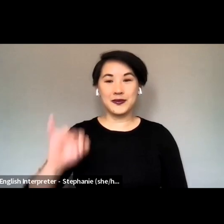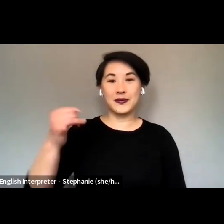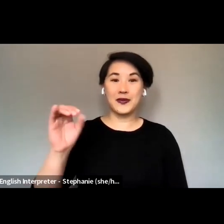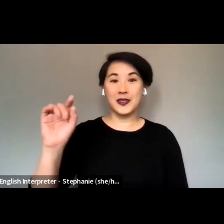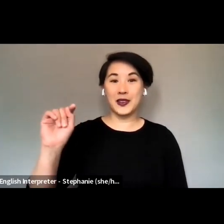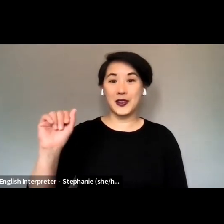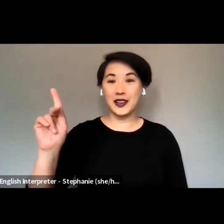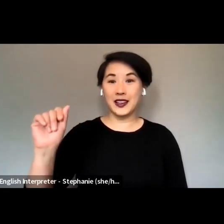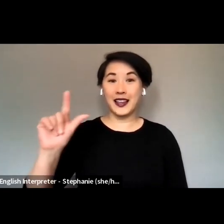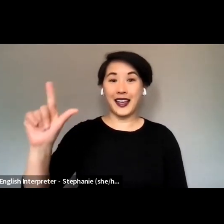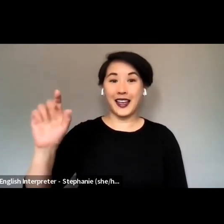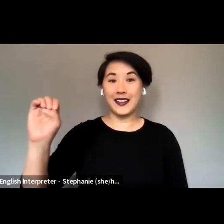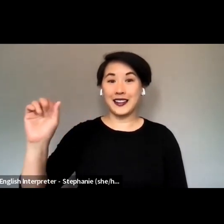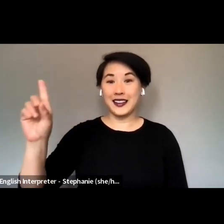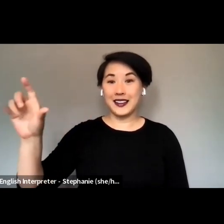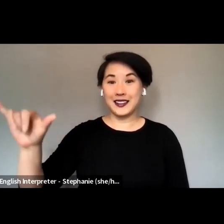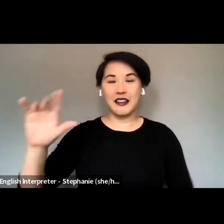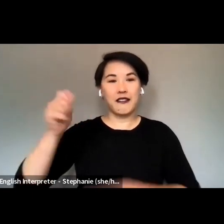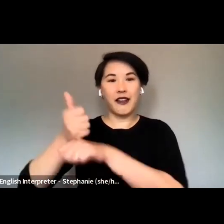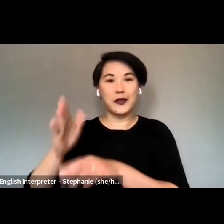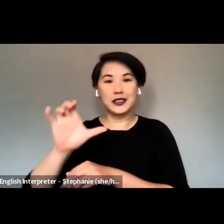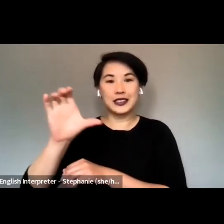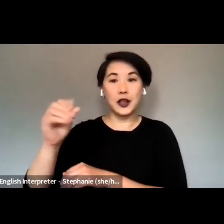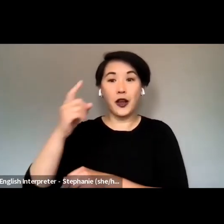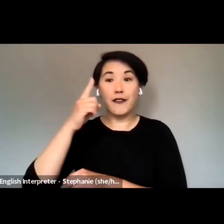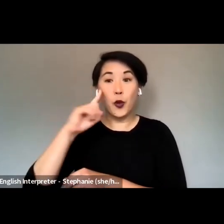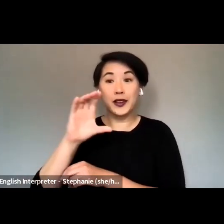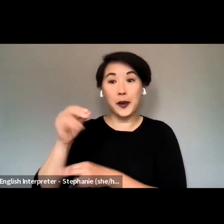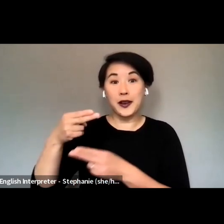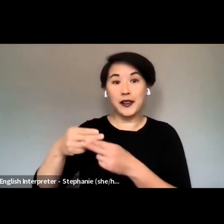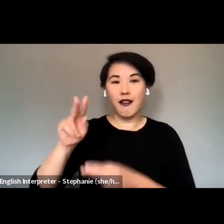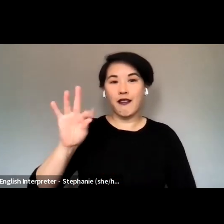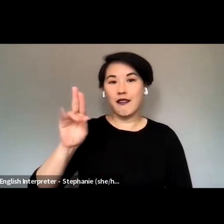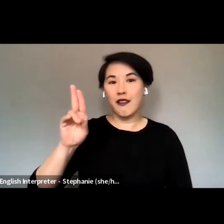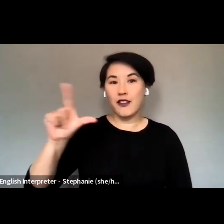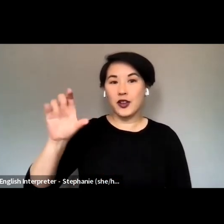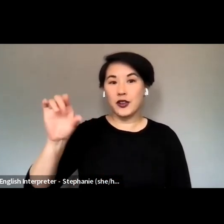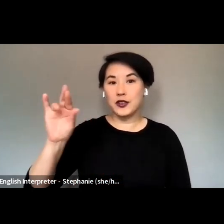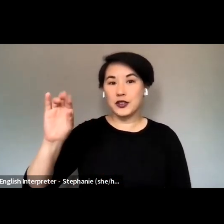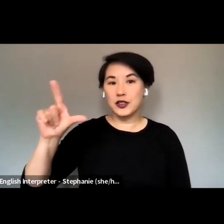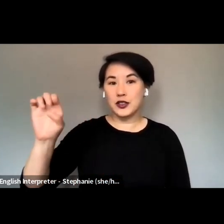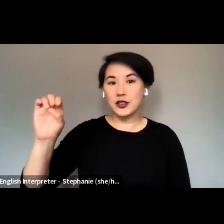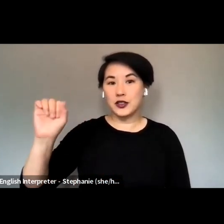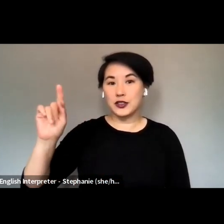Jotaka Eaddy is the founder and CEO of Full Circle Strategies, LLC,